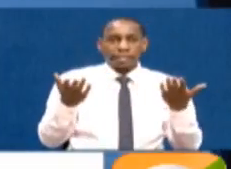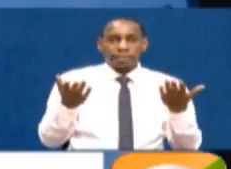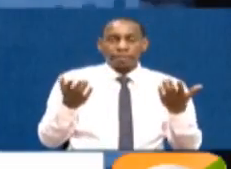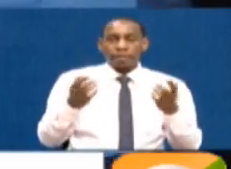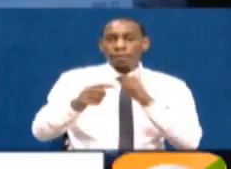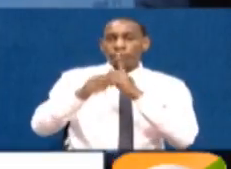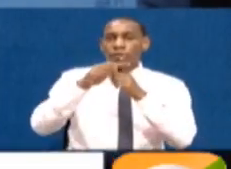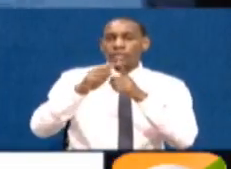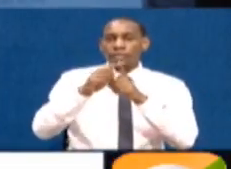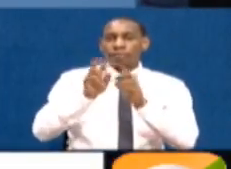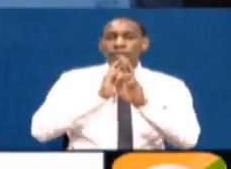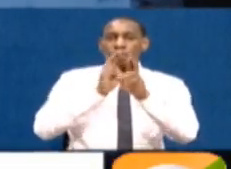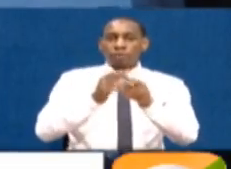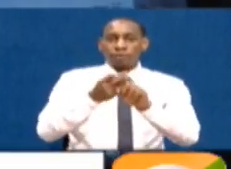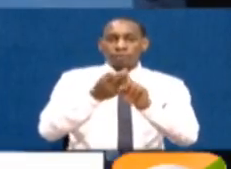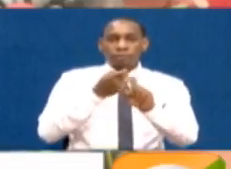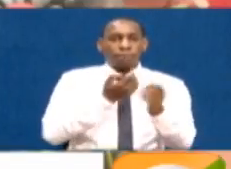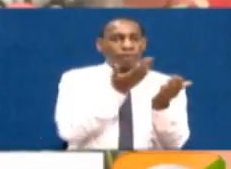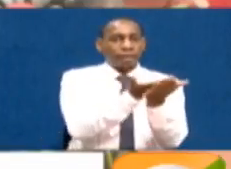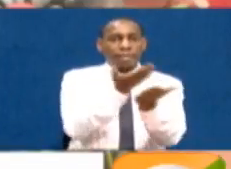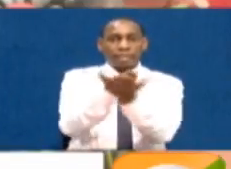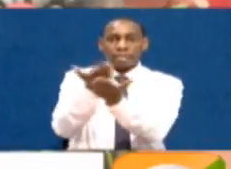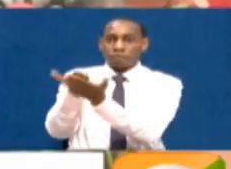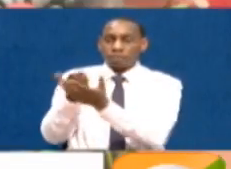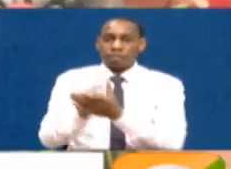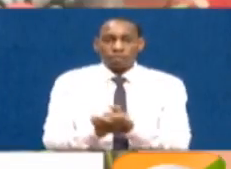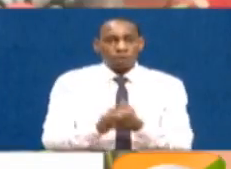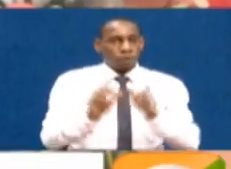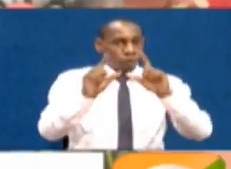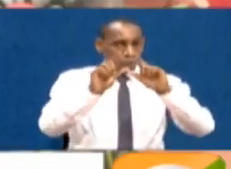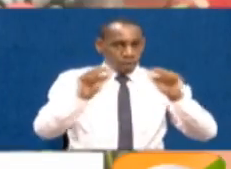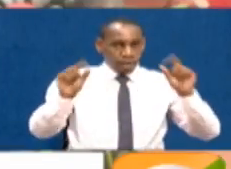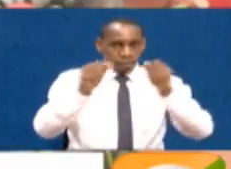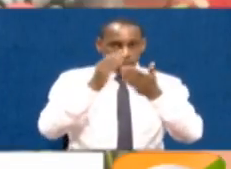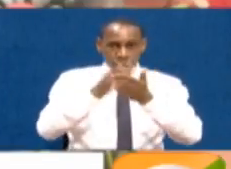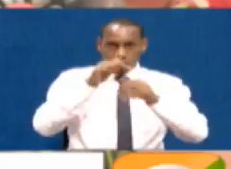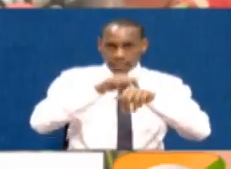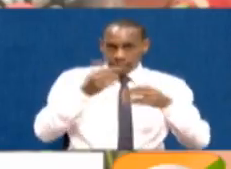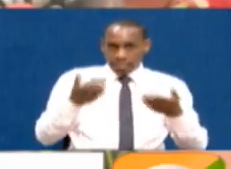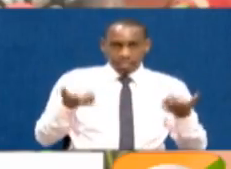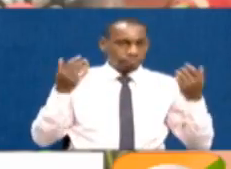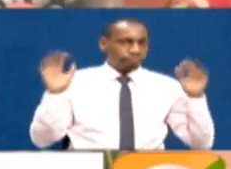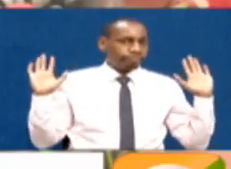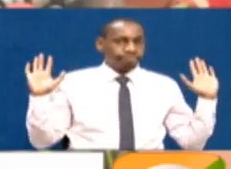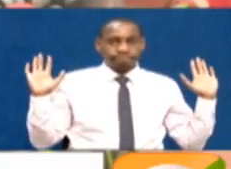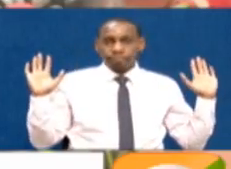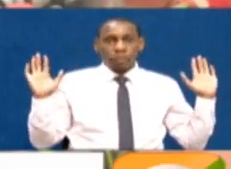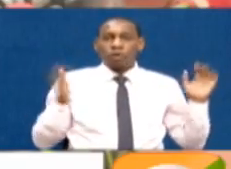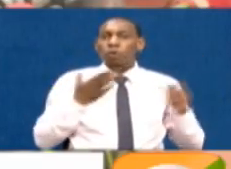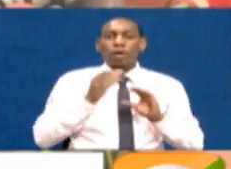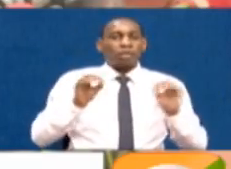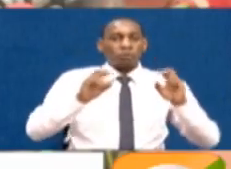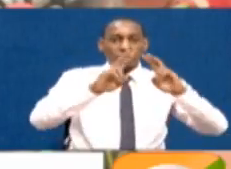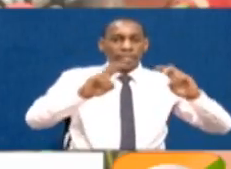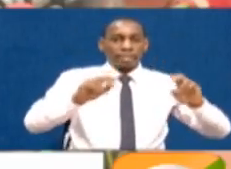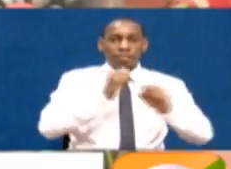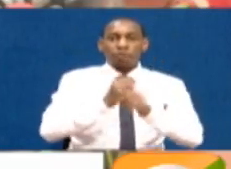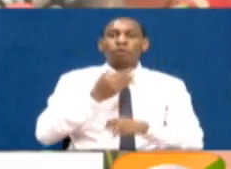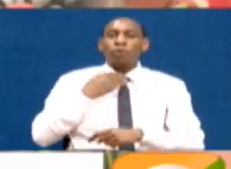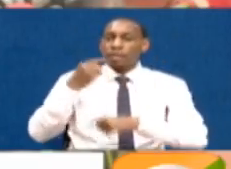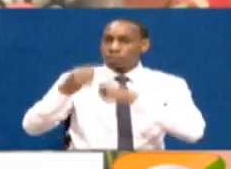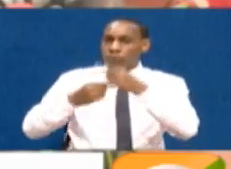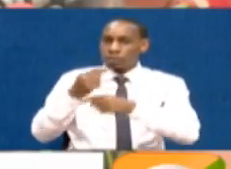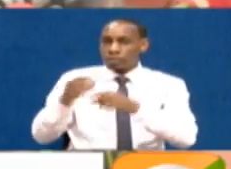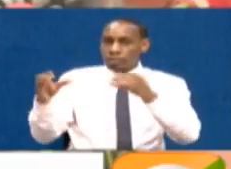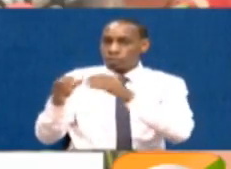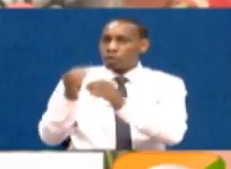from those applications. And to be completely honest, up to this moment, it's like I've given up. I don't want to look for jobs no more. I just want to do my